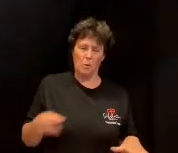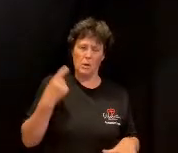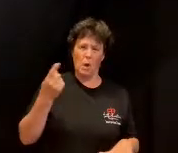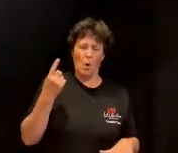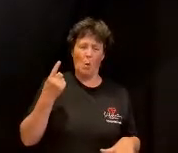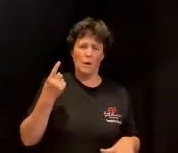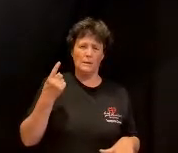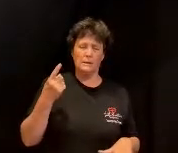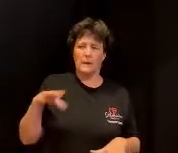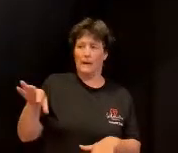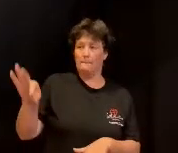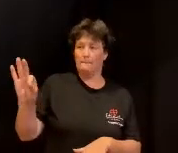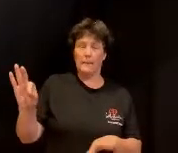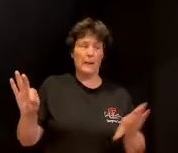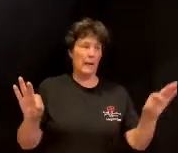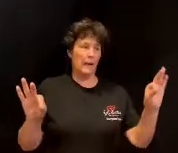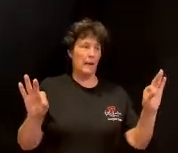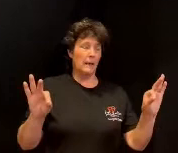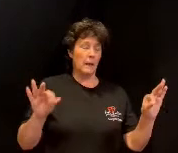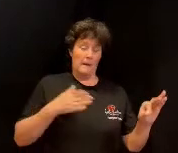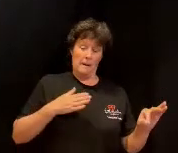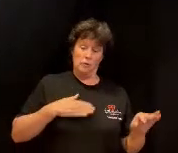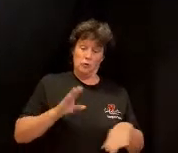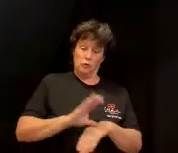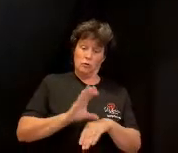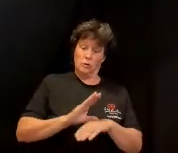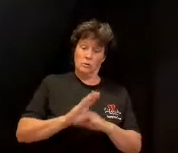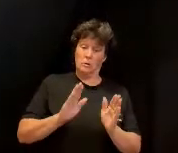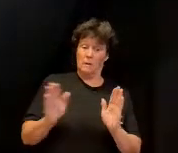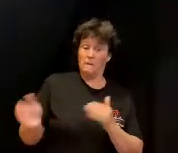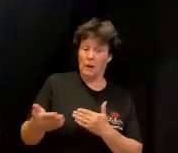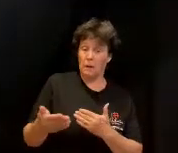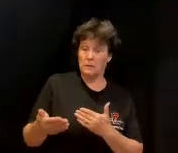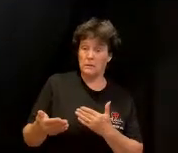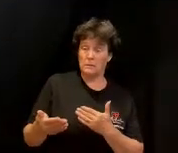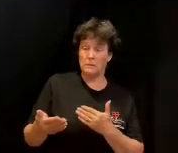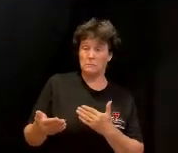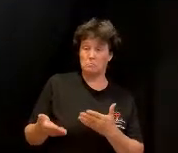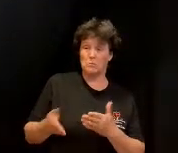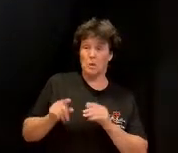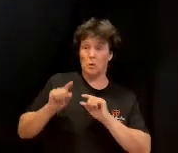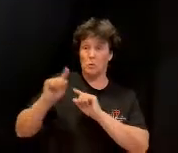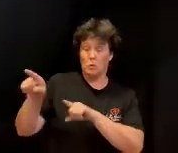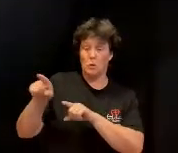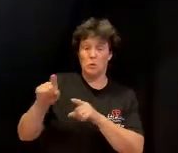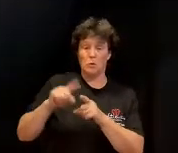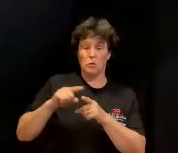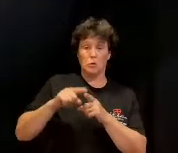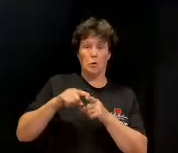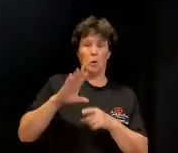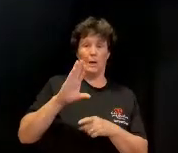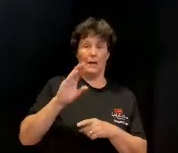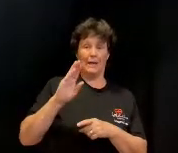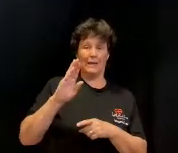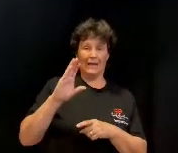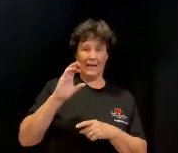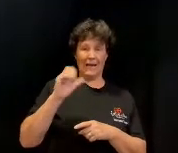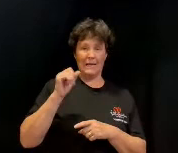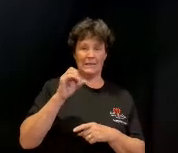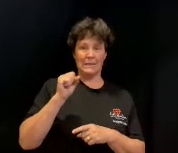designate our boxes out towards the church that we built there. And how many was it total we need?